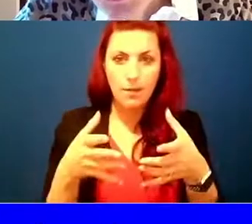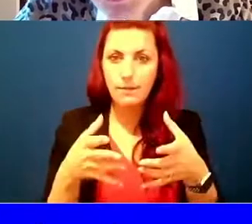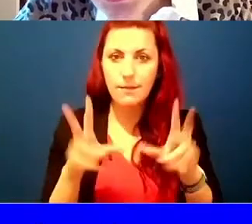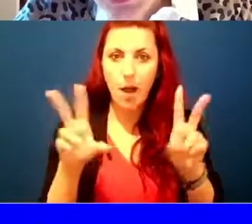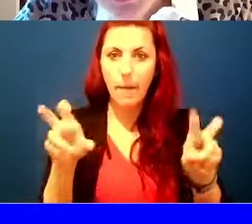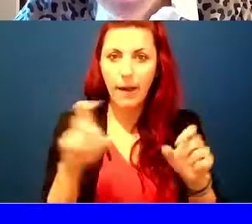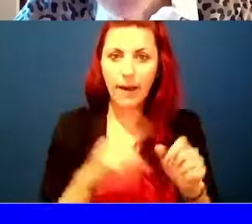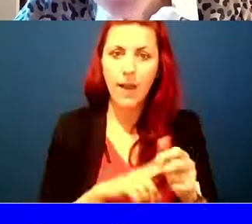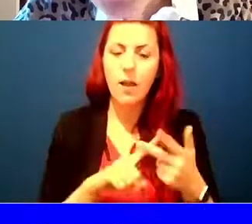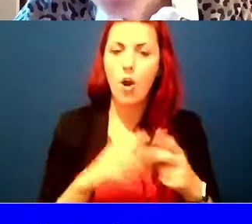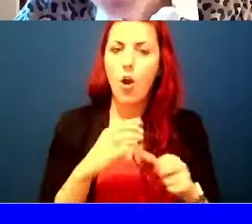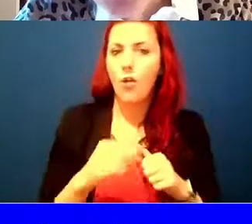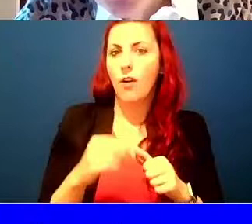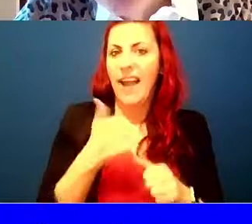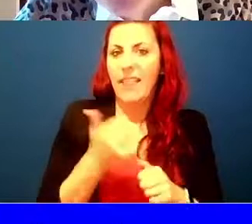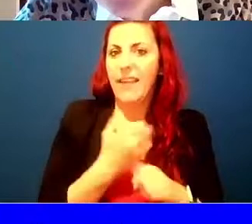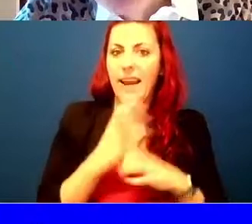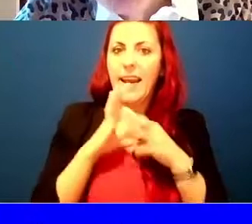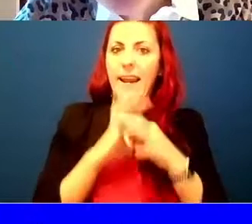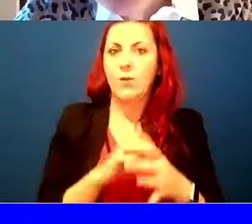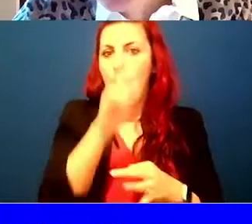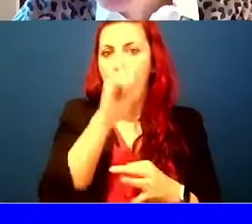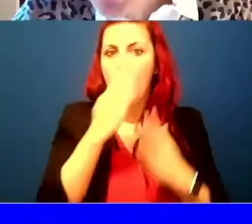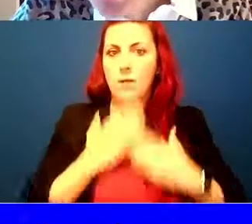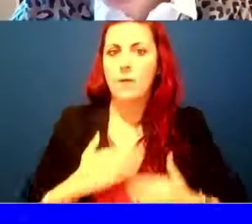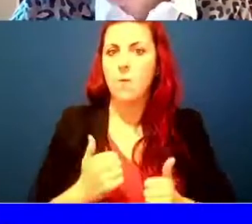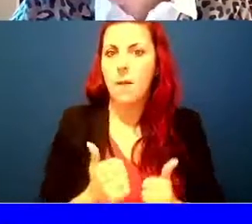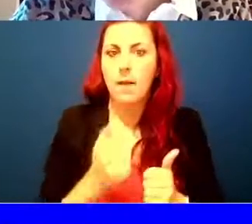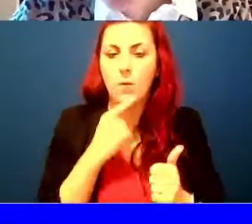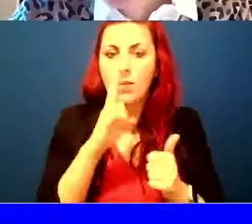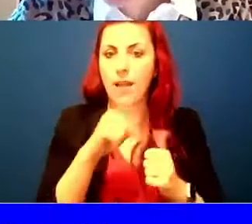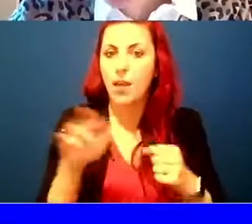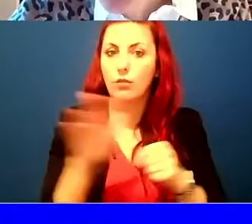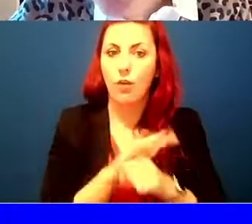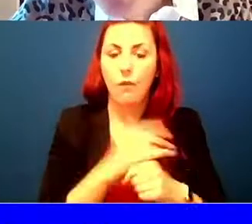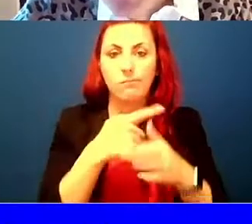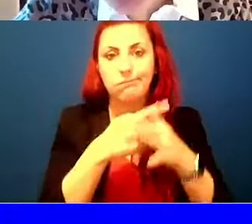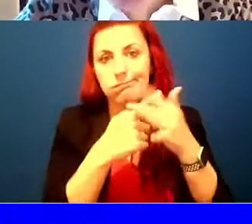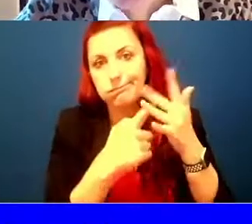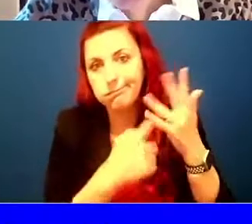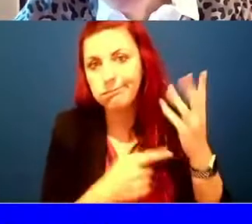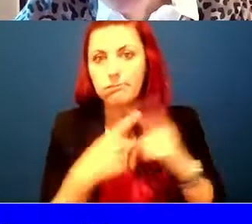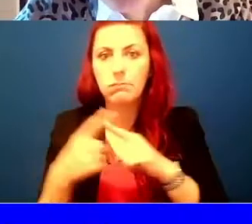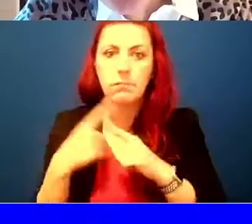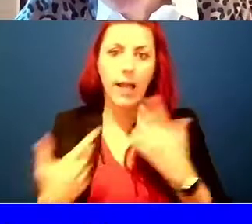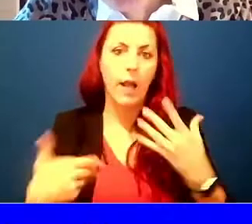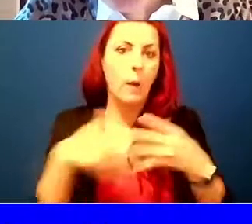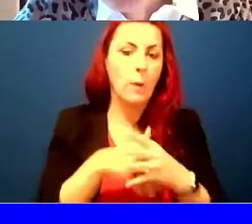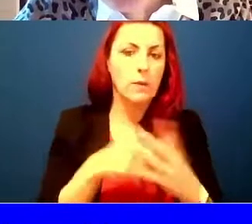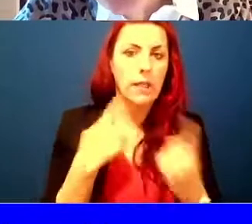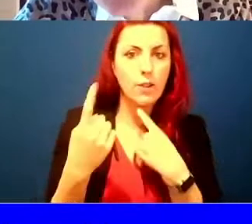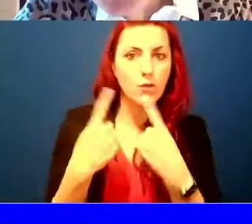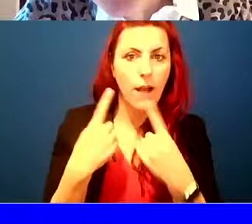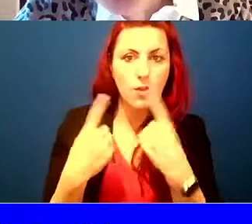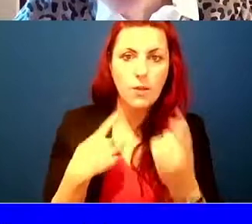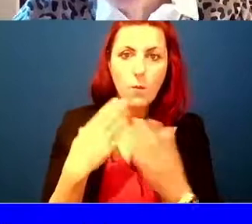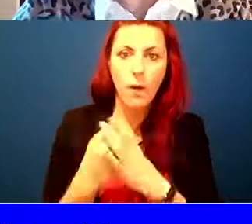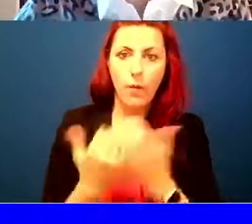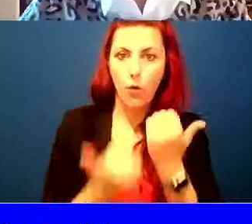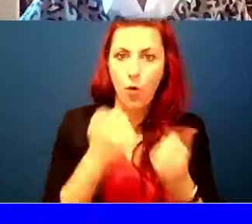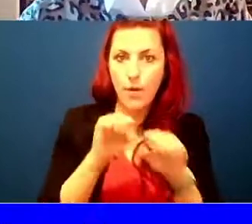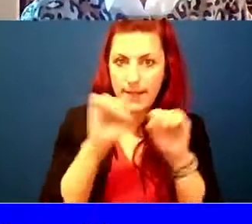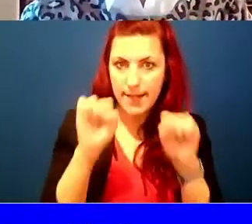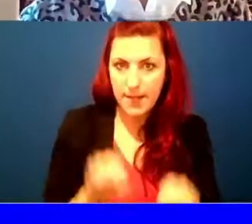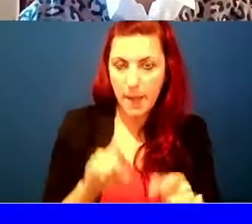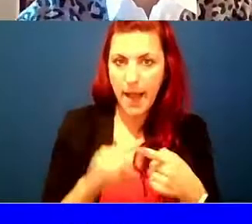relating to the person's well-being, which could cover a multitude, including, I would say, interaction with the court system and with the